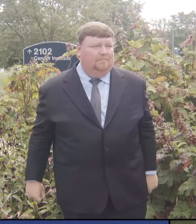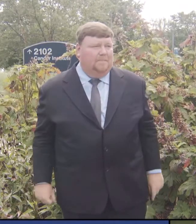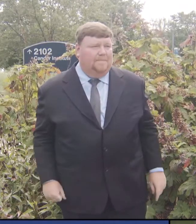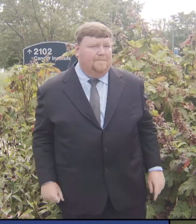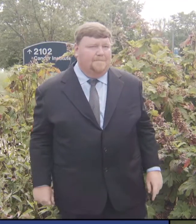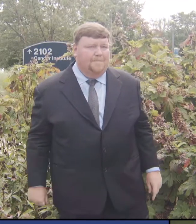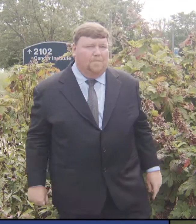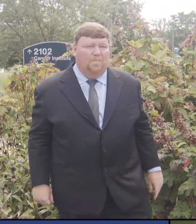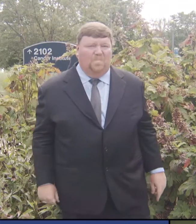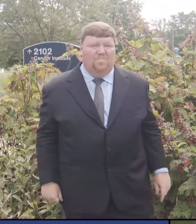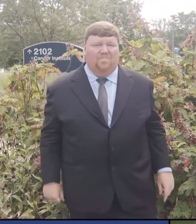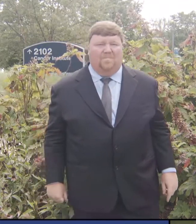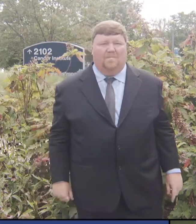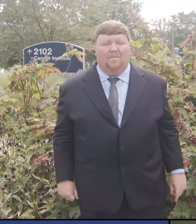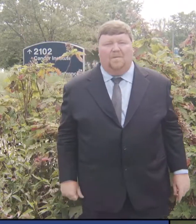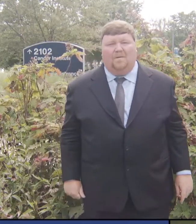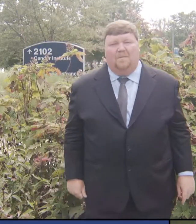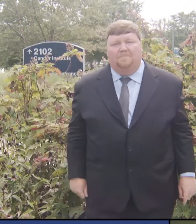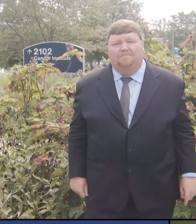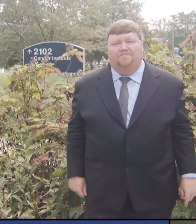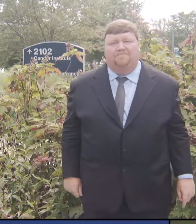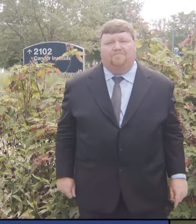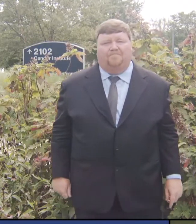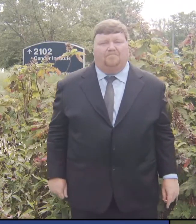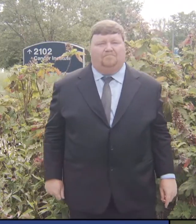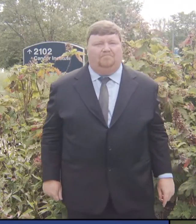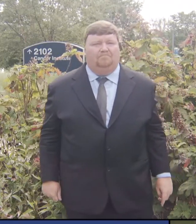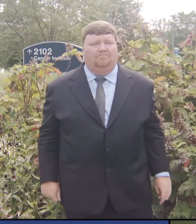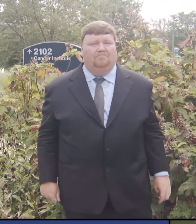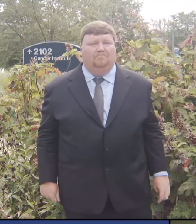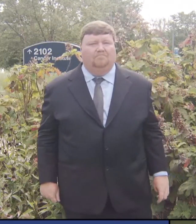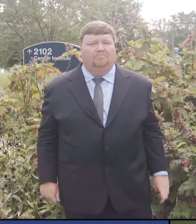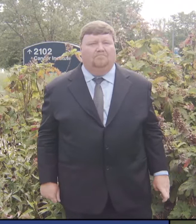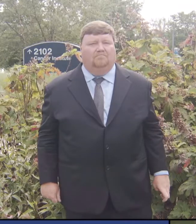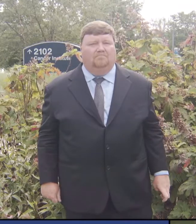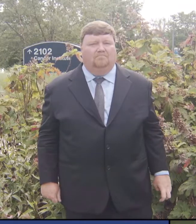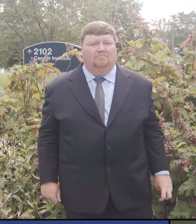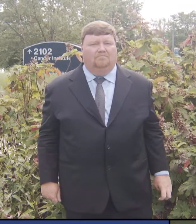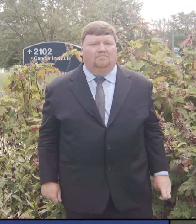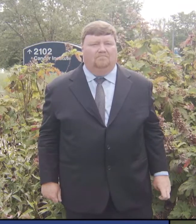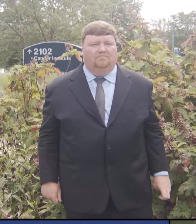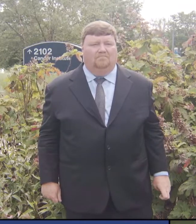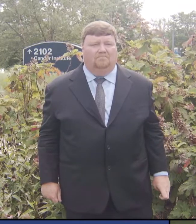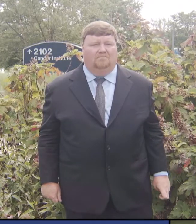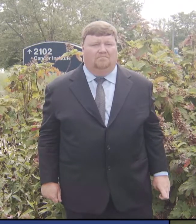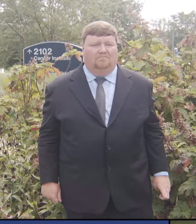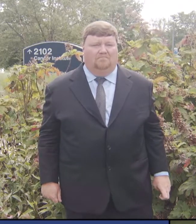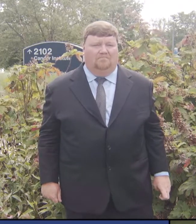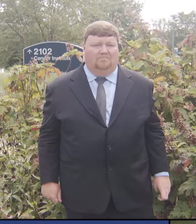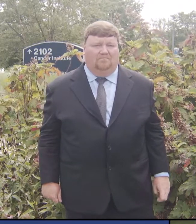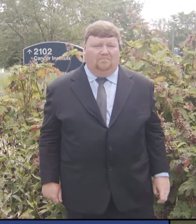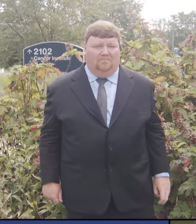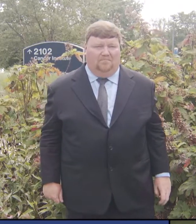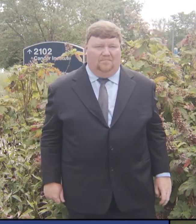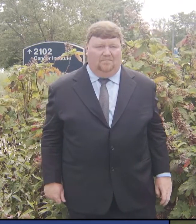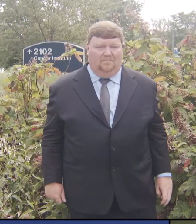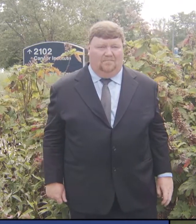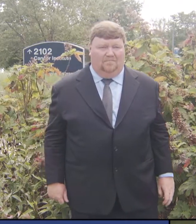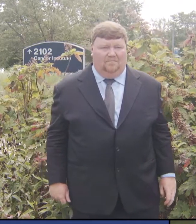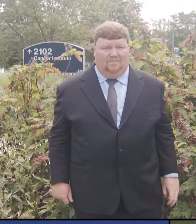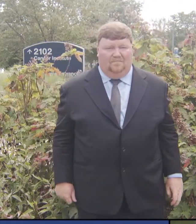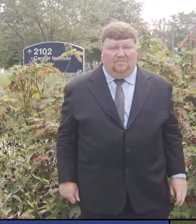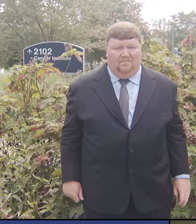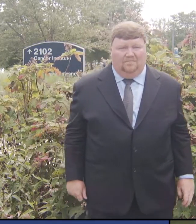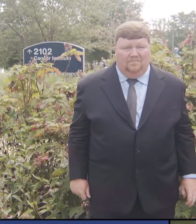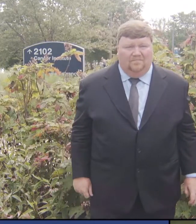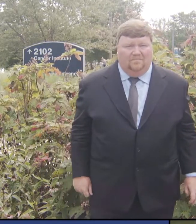start collecting the data? As of June 30th, when I asked your department about this, they've referred me to the CDC. Yeah. I circled with